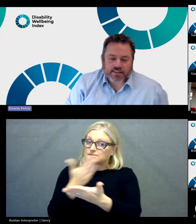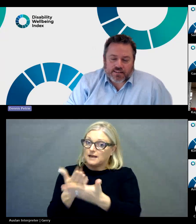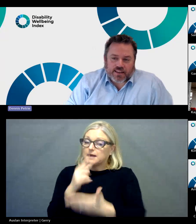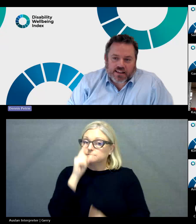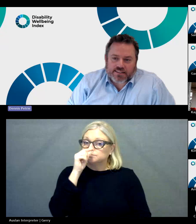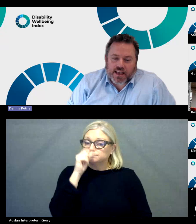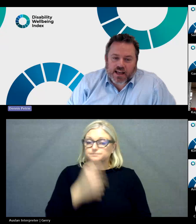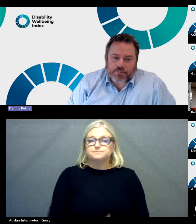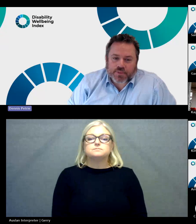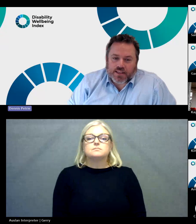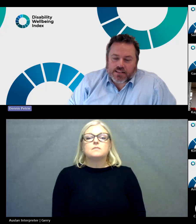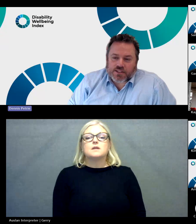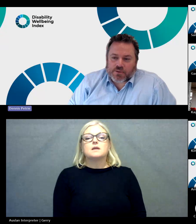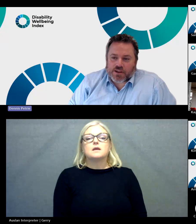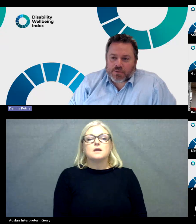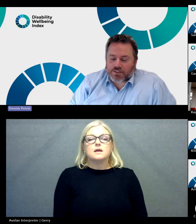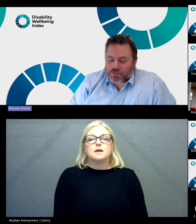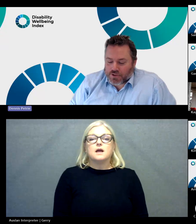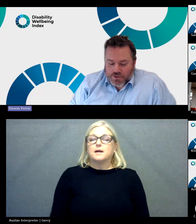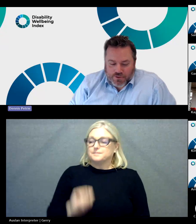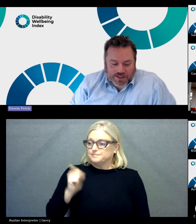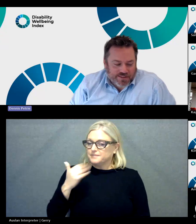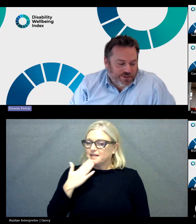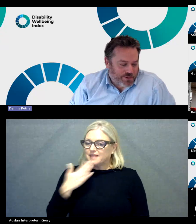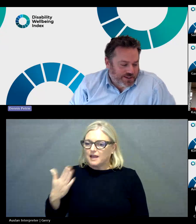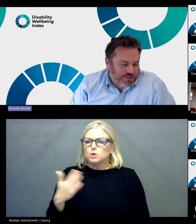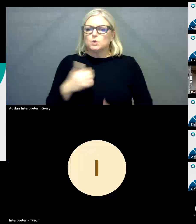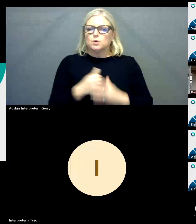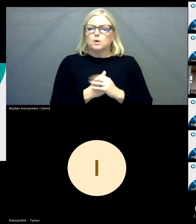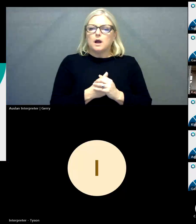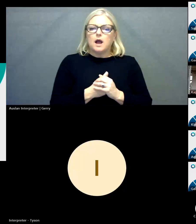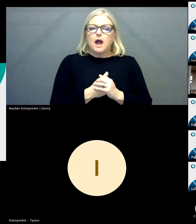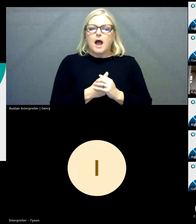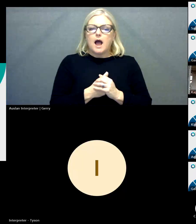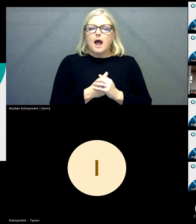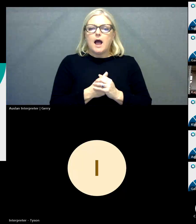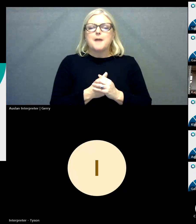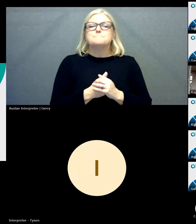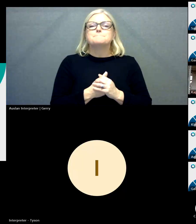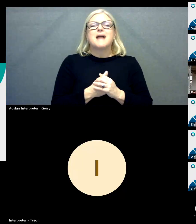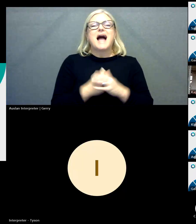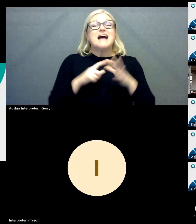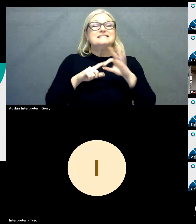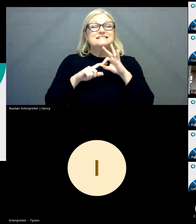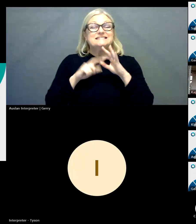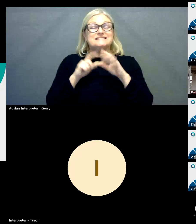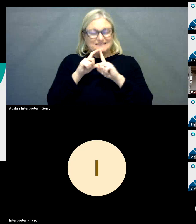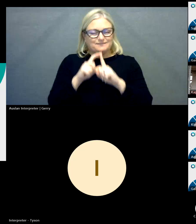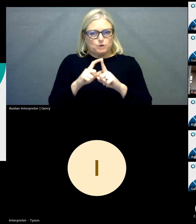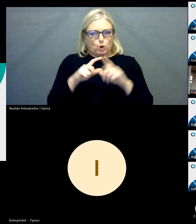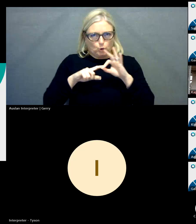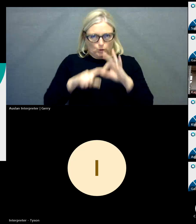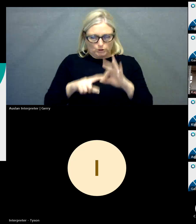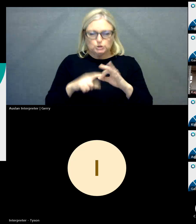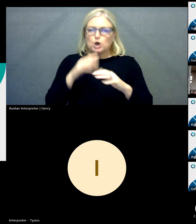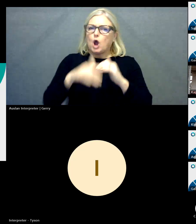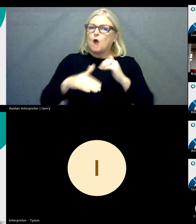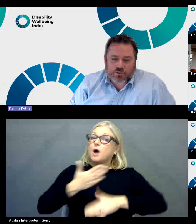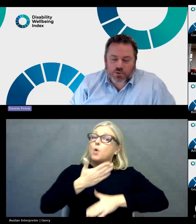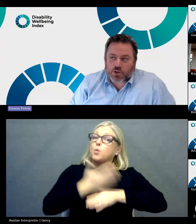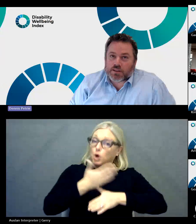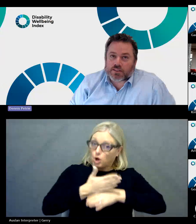Great, thanks. Simi, I might throw you a difficult question, which is the work aspect. And I suppose, maybe